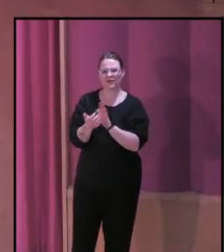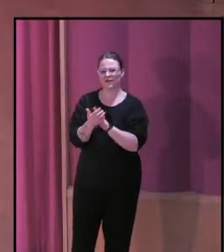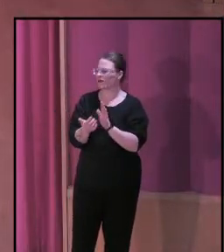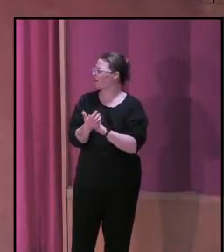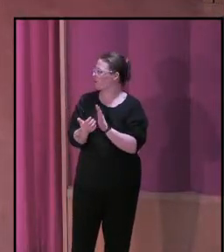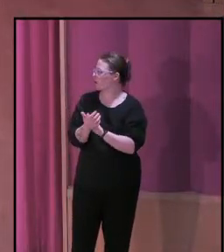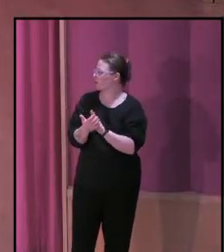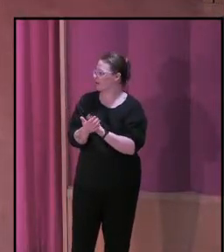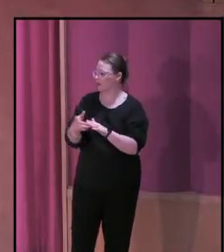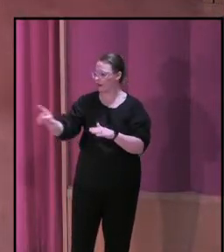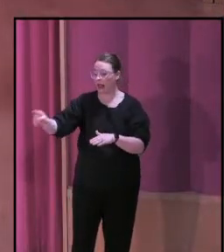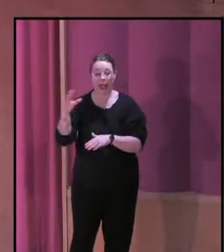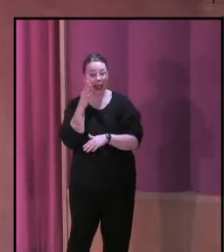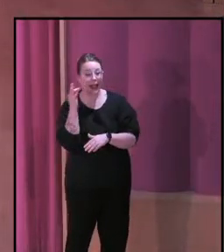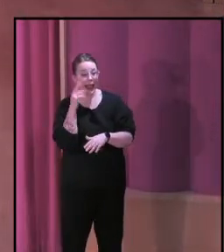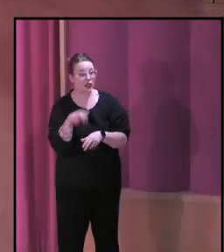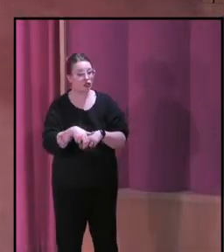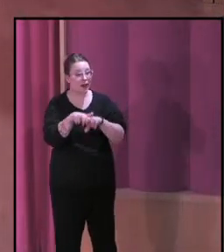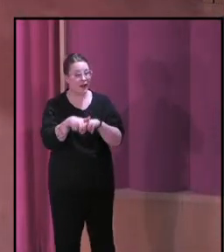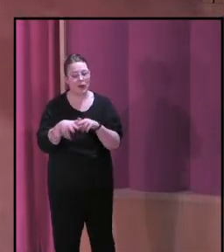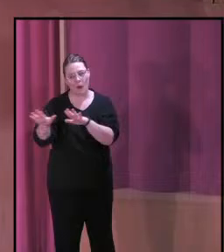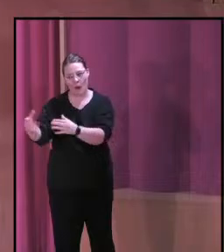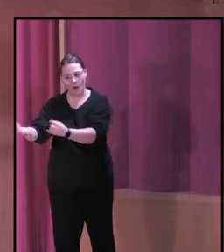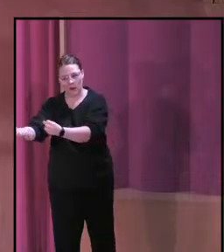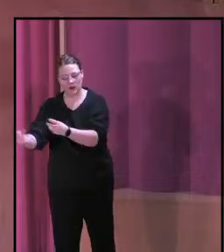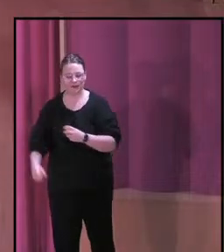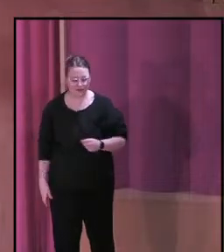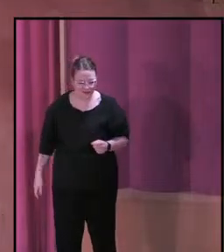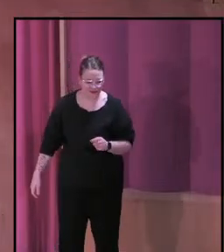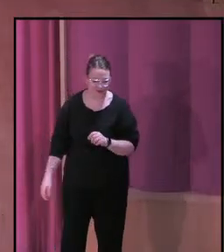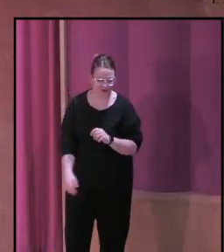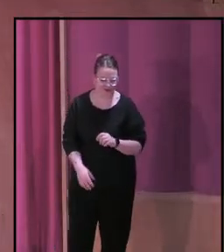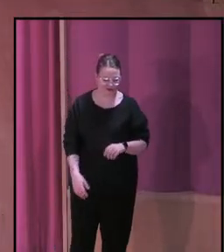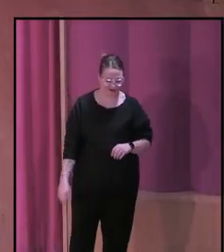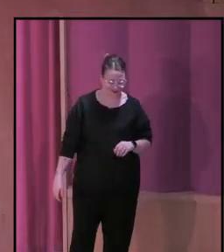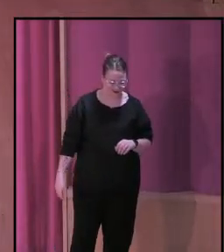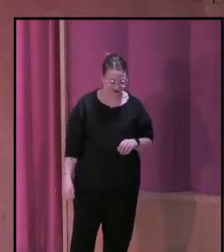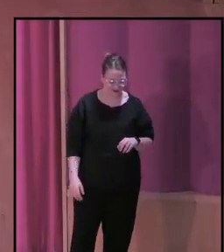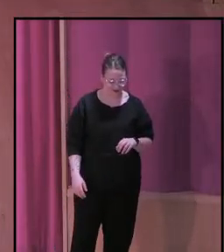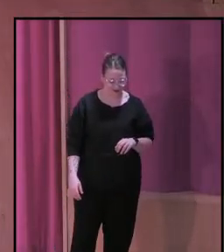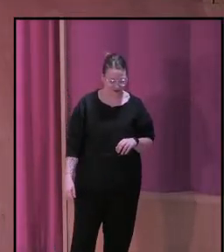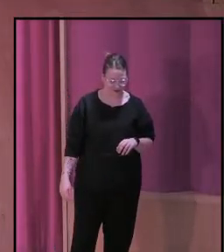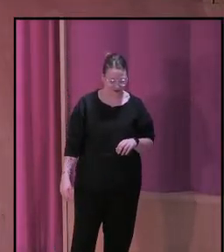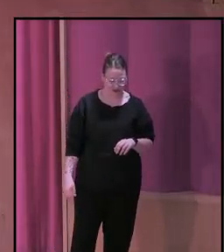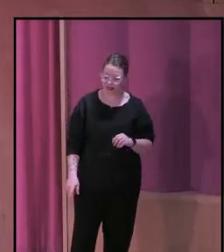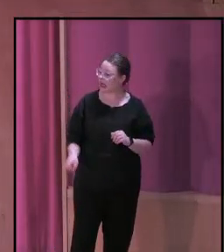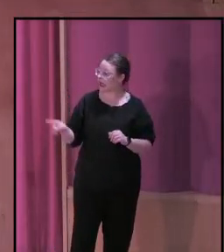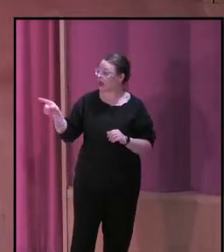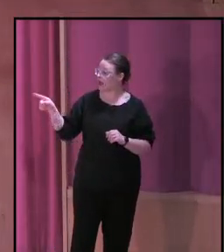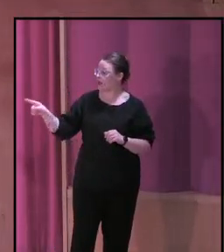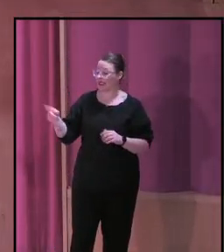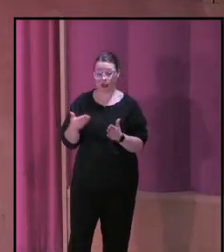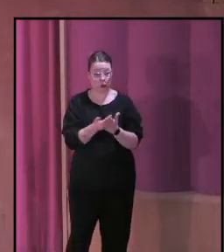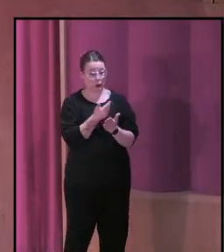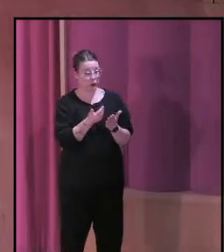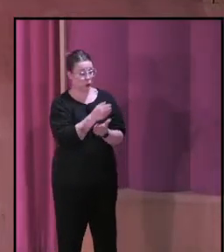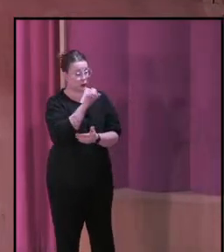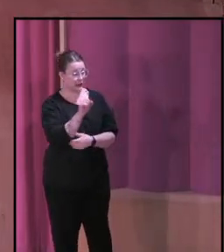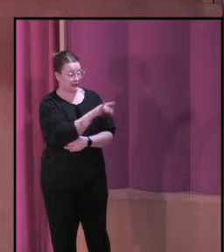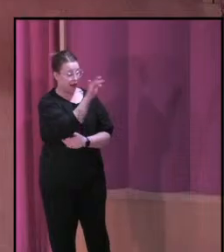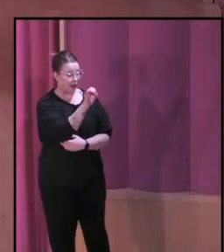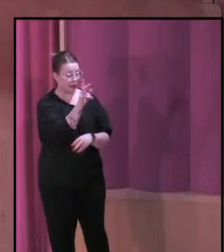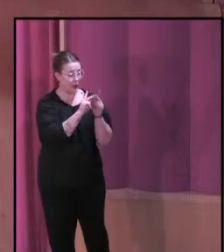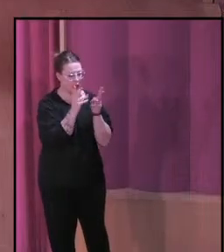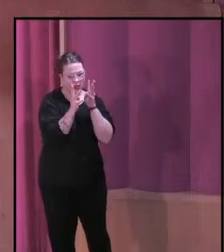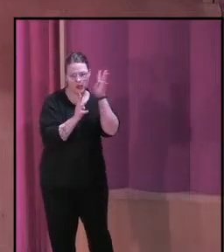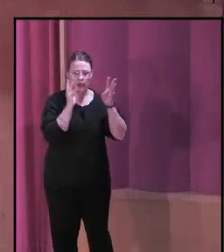We'll get to requests, so just keep your request in your brain. We'll get to that, don't worry. And because this is a new style of yo-yoing, people are coming up